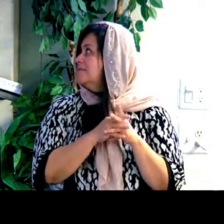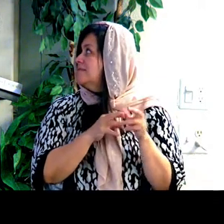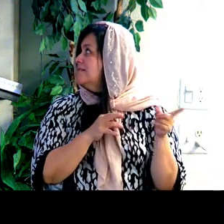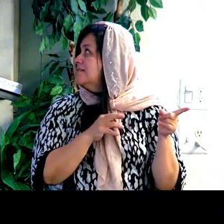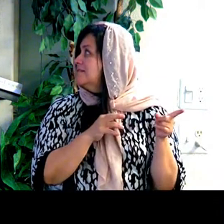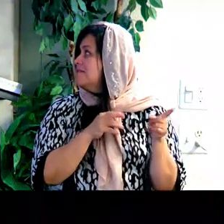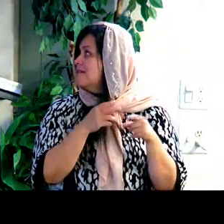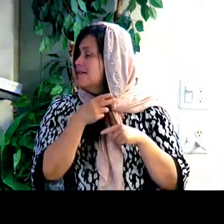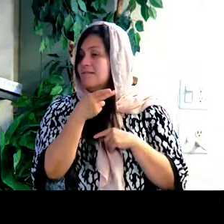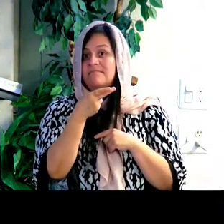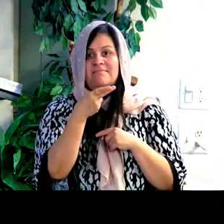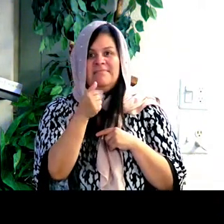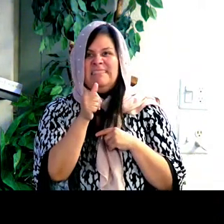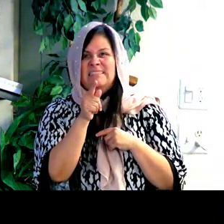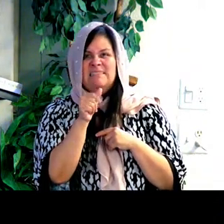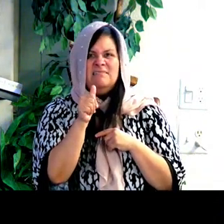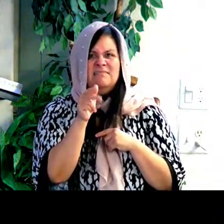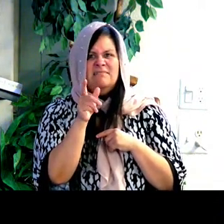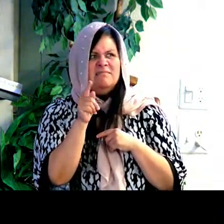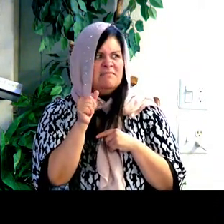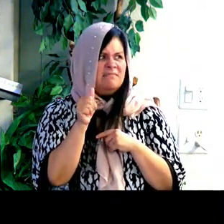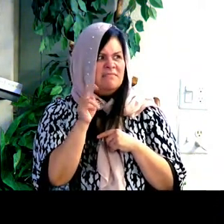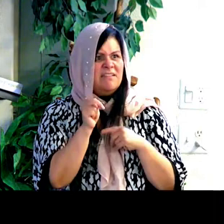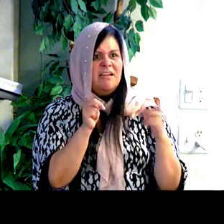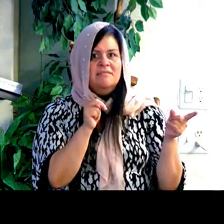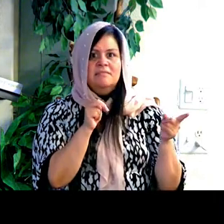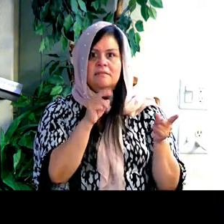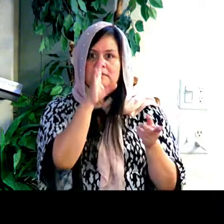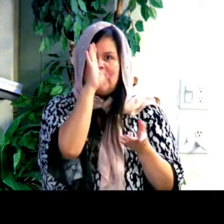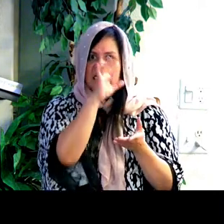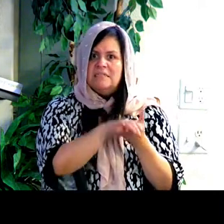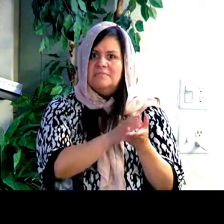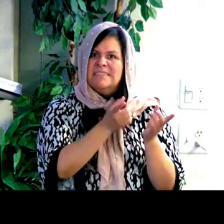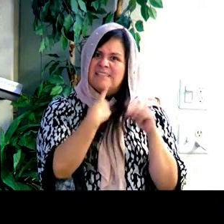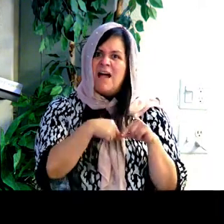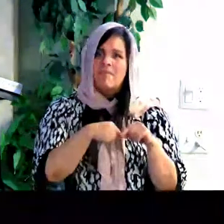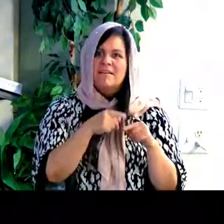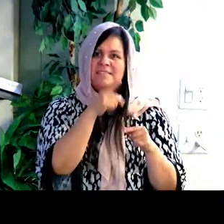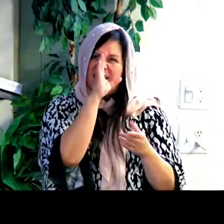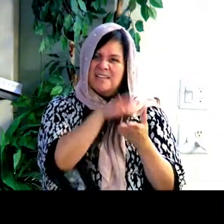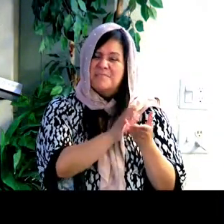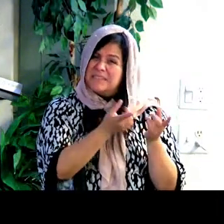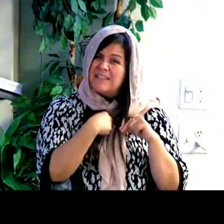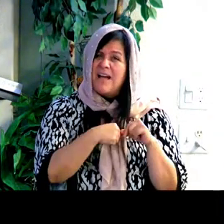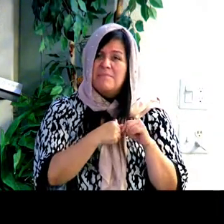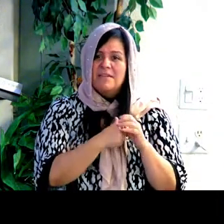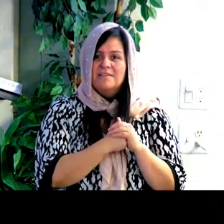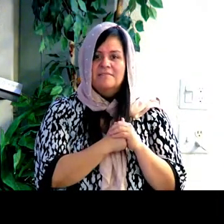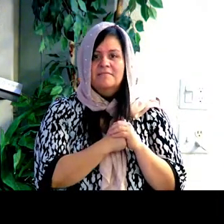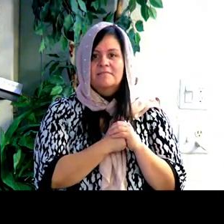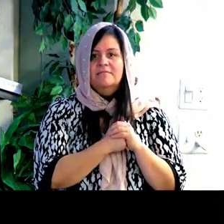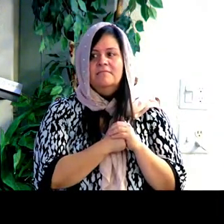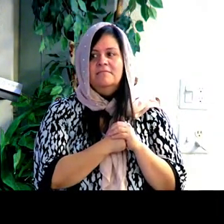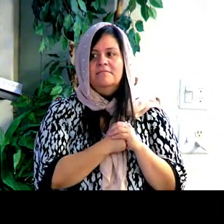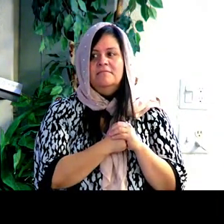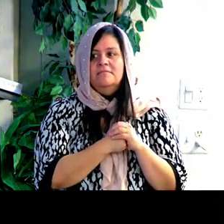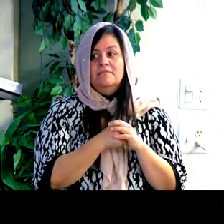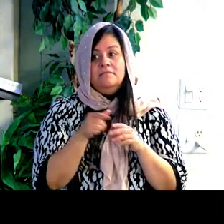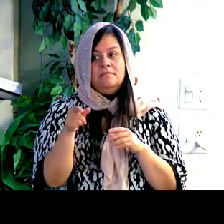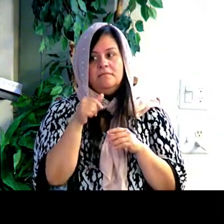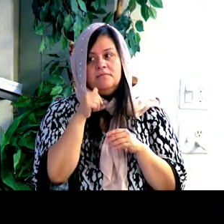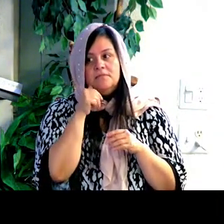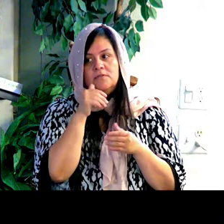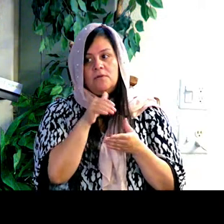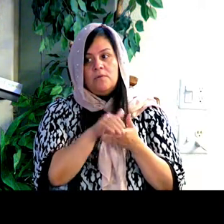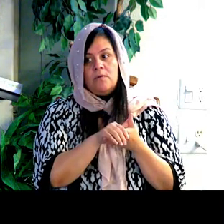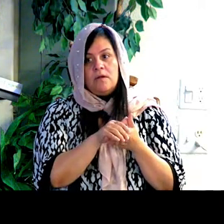Hineni hechatán. Behold, the bridegroom comes. Aquí viene el novio. Right? And so the bride would come and take the